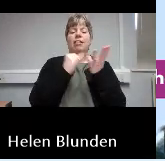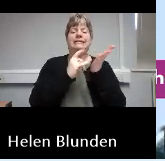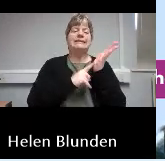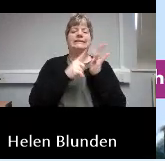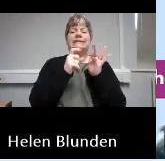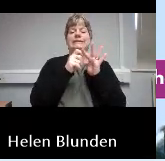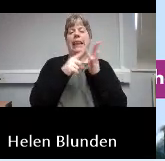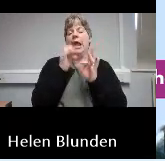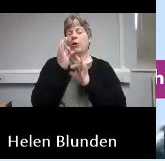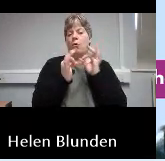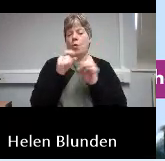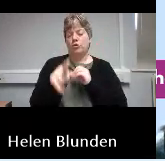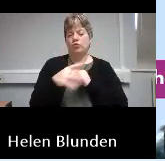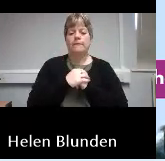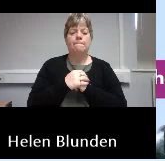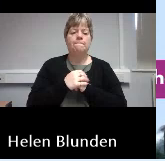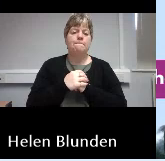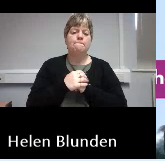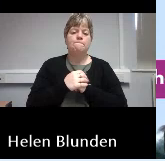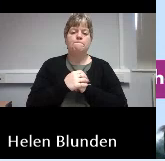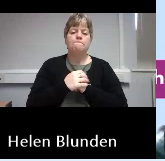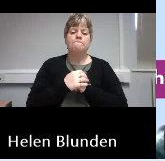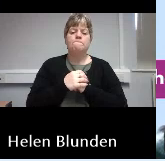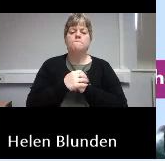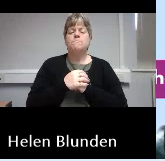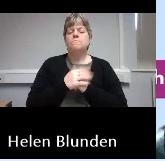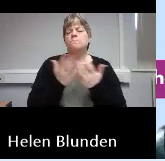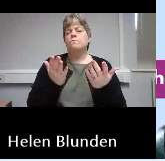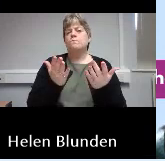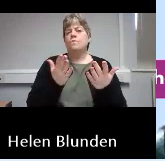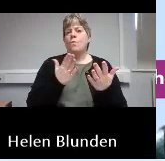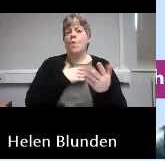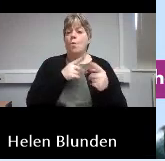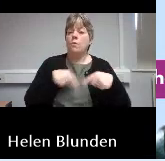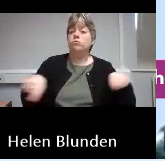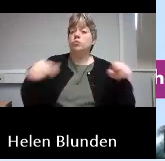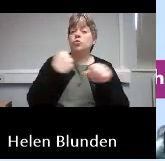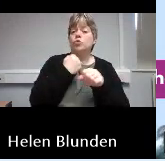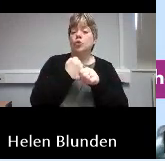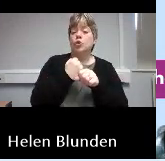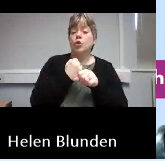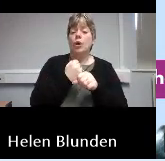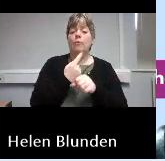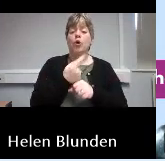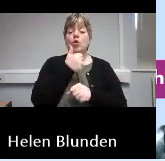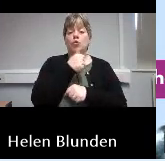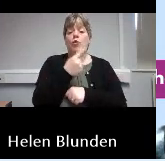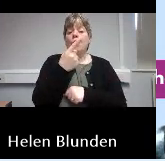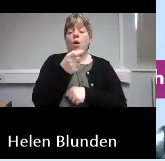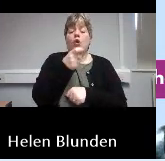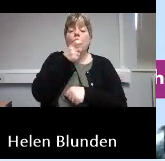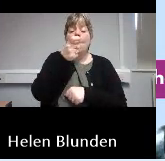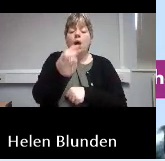question for everybody. So what we'd like people to do is to drop a word into the